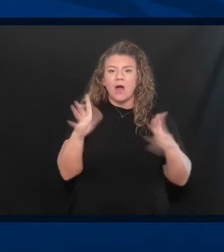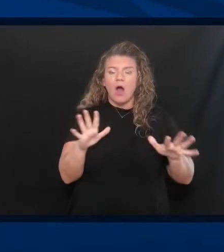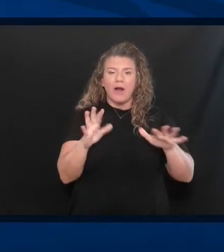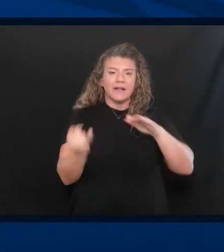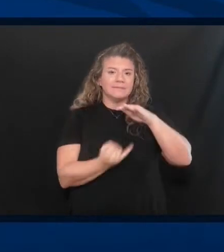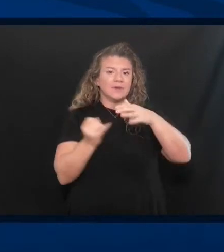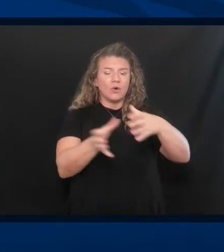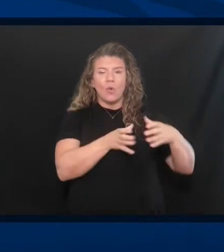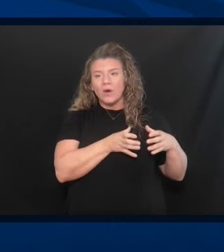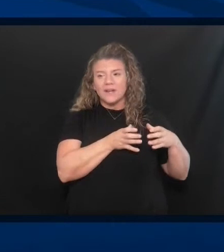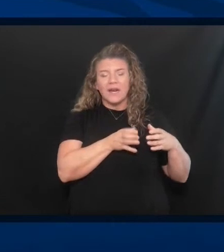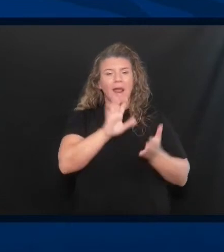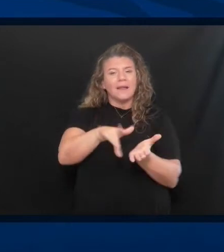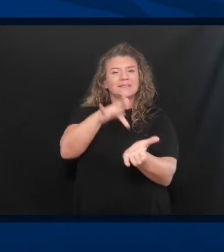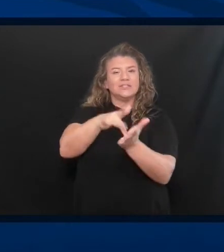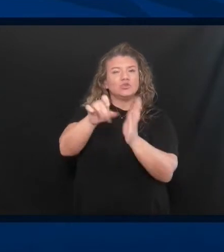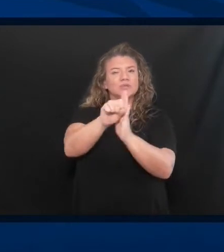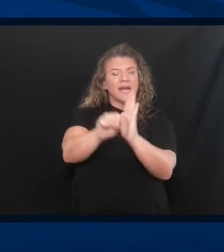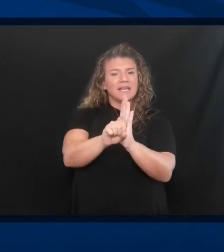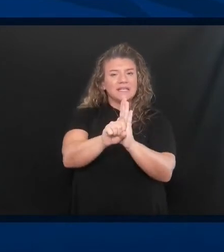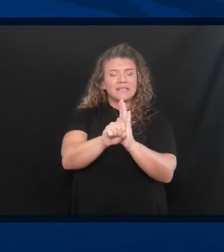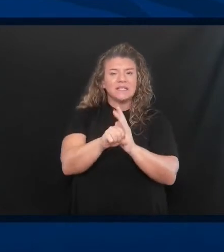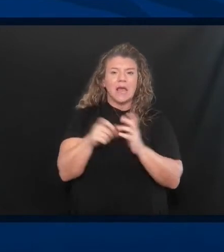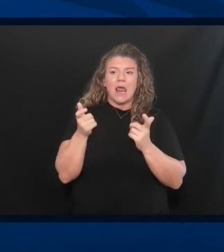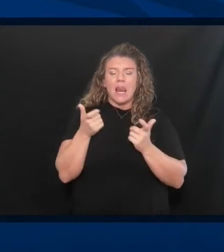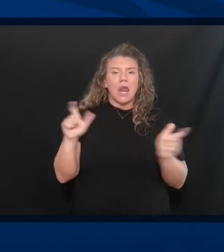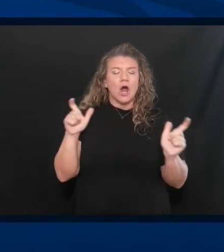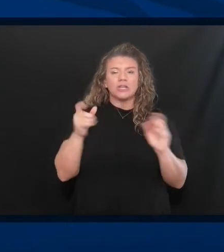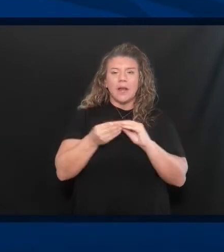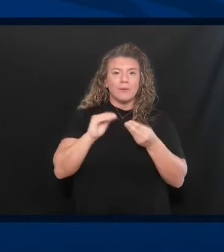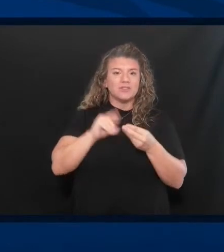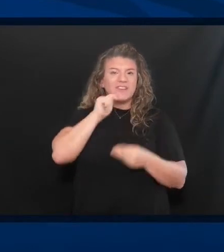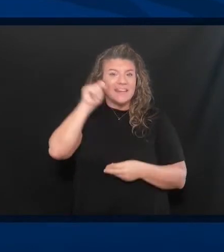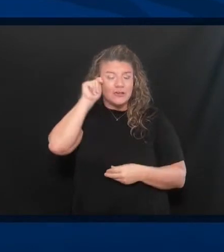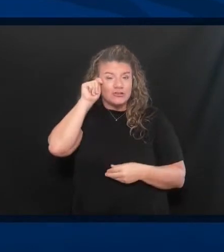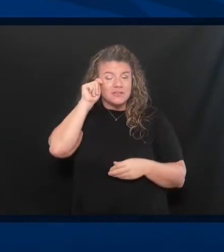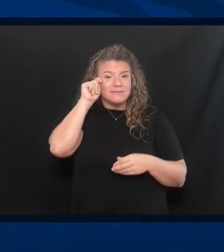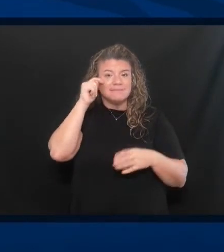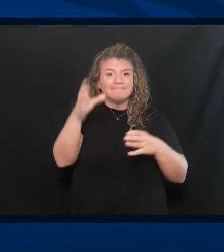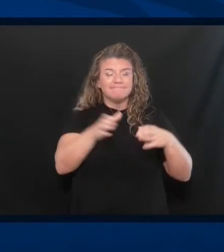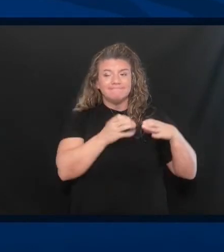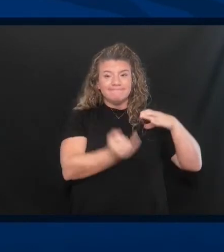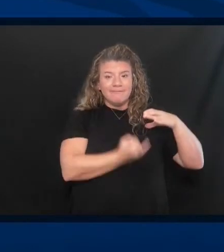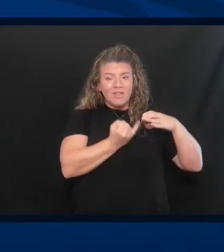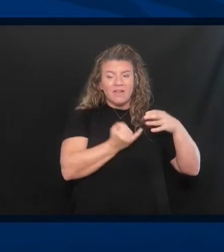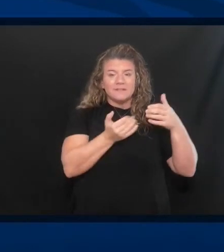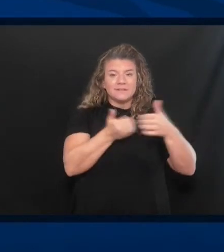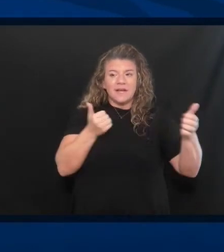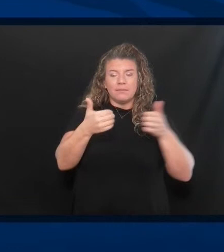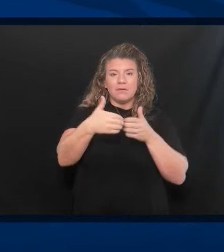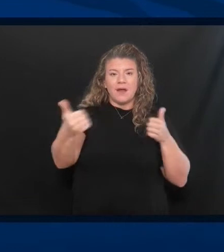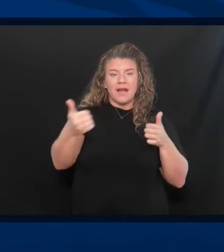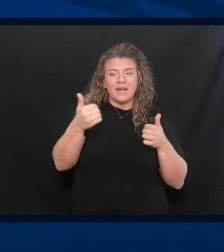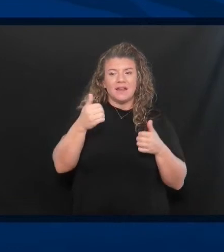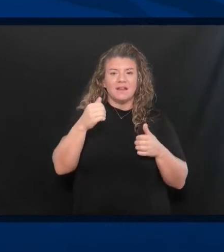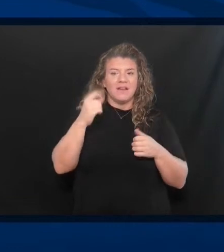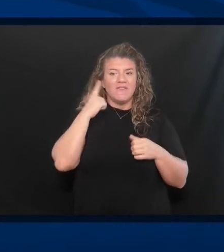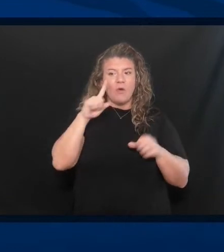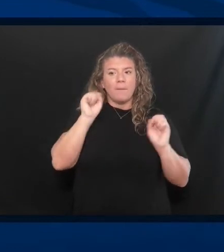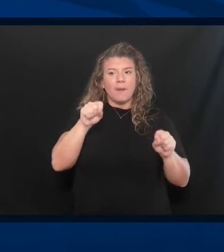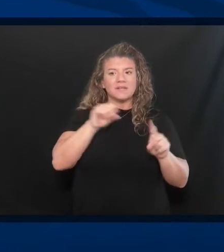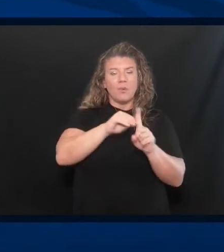quarantined in the central part of the state and large numbers of people being separated away because of possible